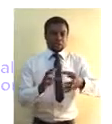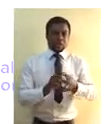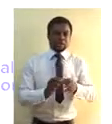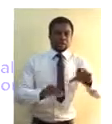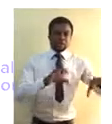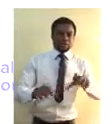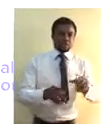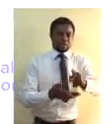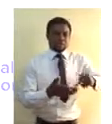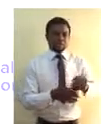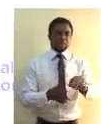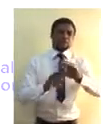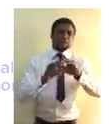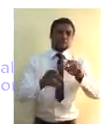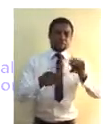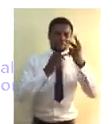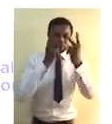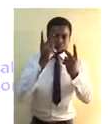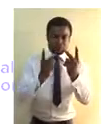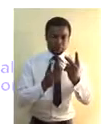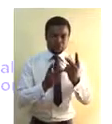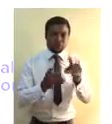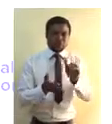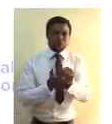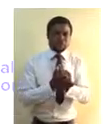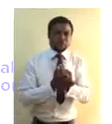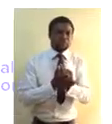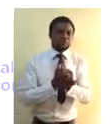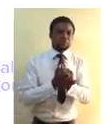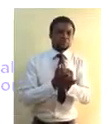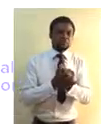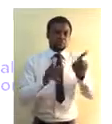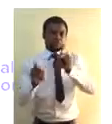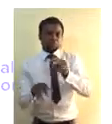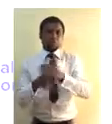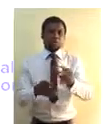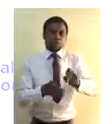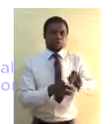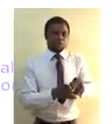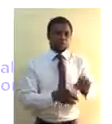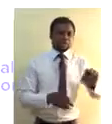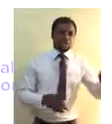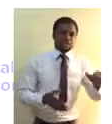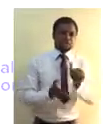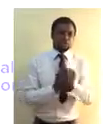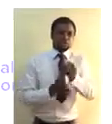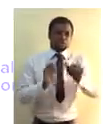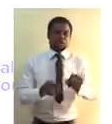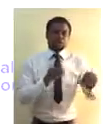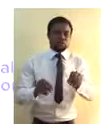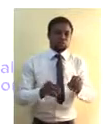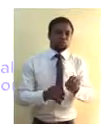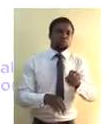video, and STEM cafe videos that borders on practical sessions that you can do